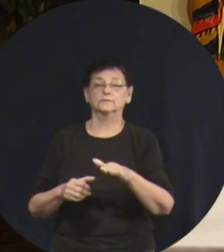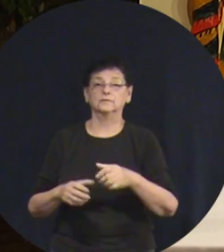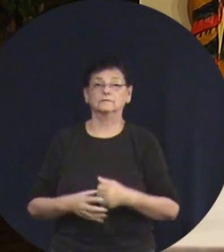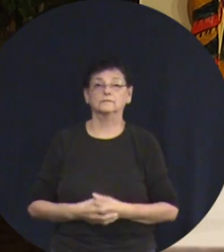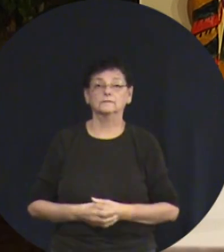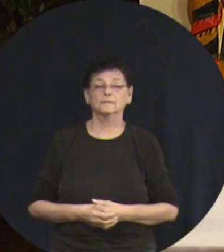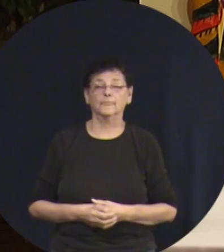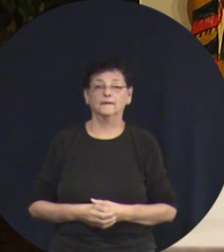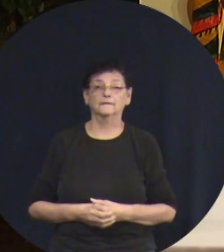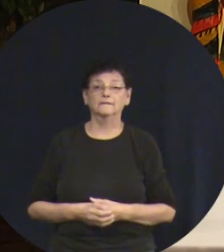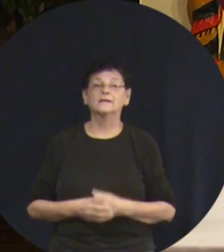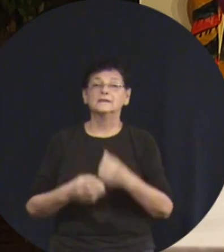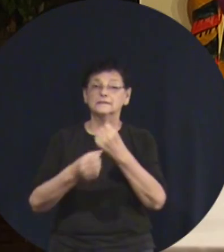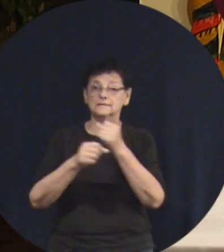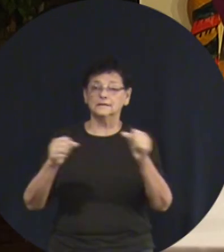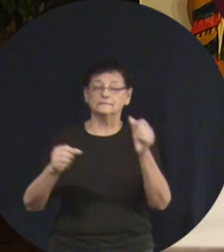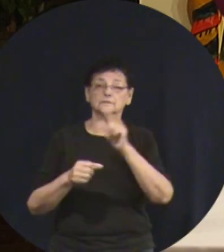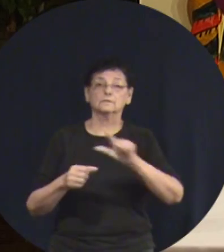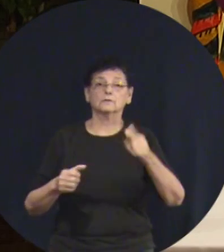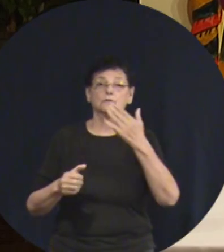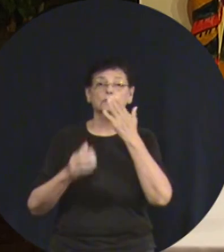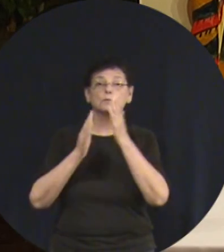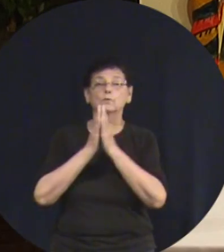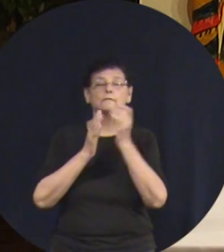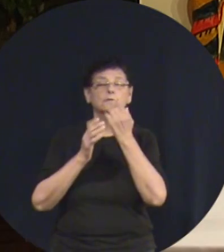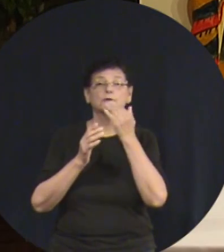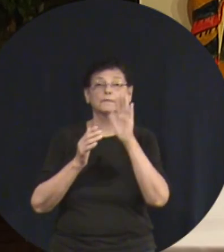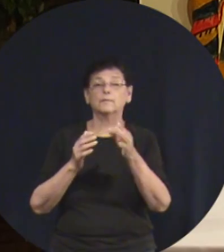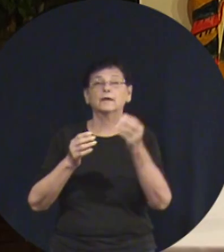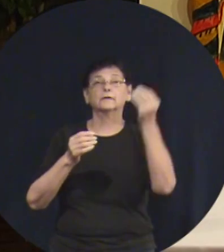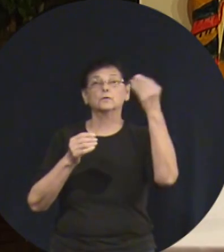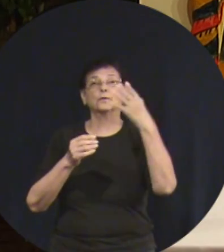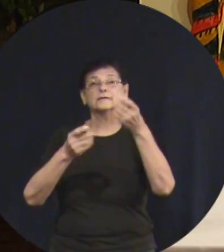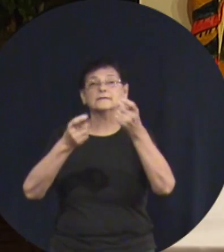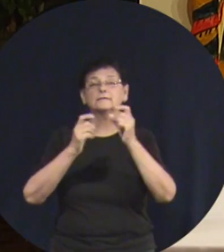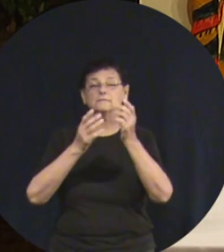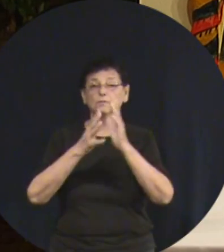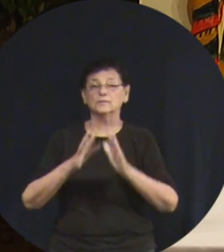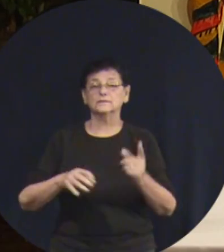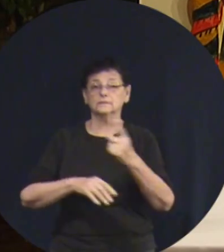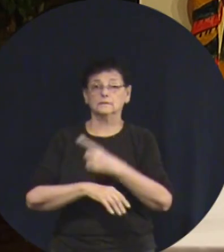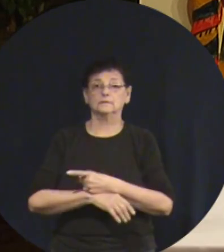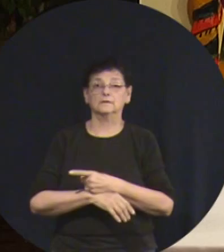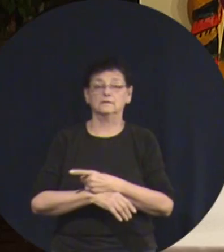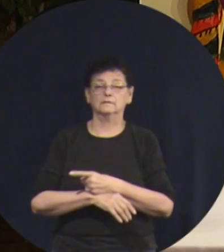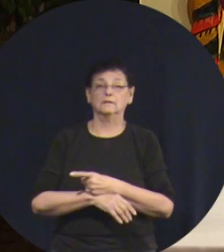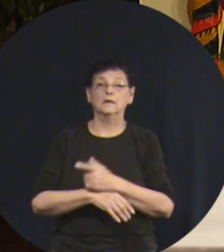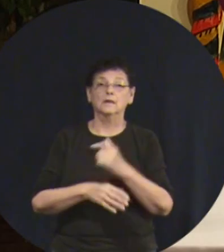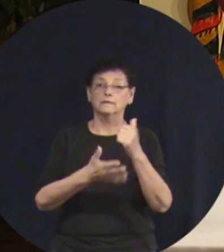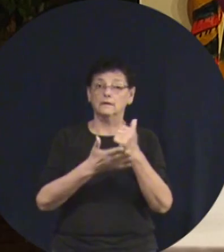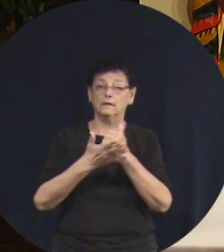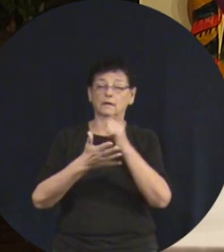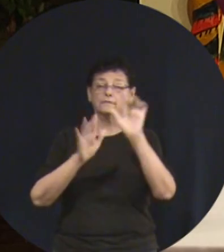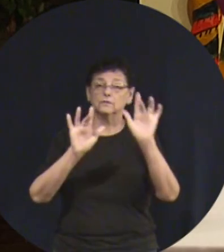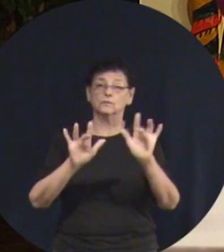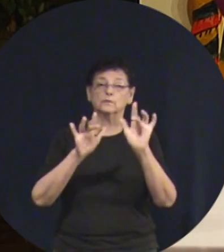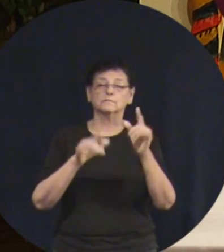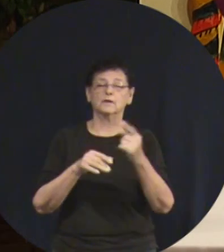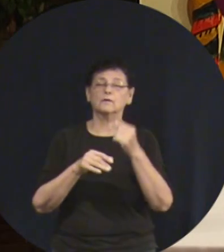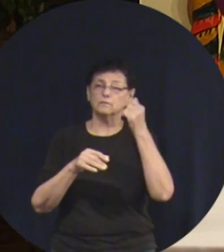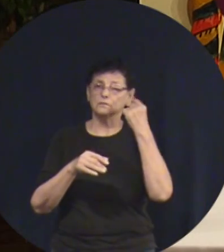almighty Father, in the unity of the Holy Spirit, all glory and honor is yours forever